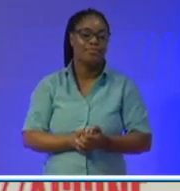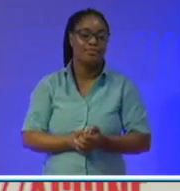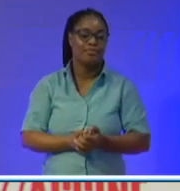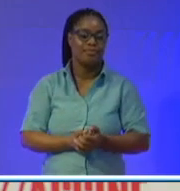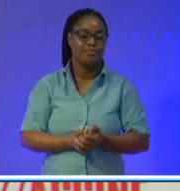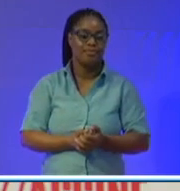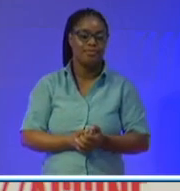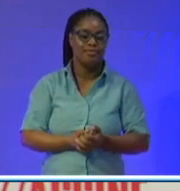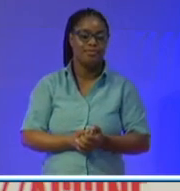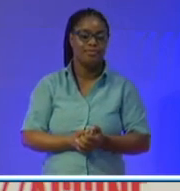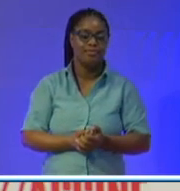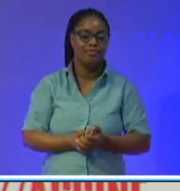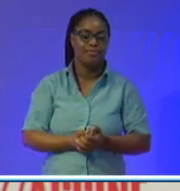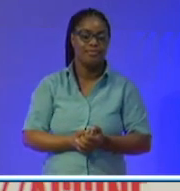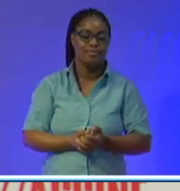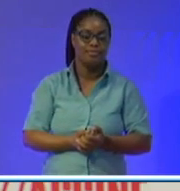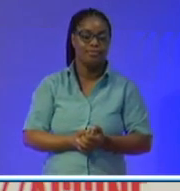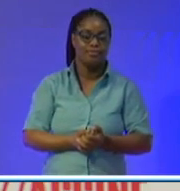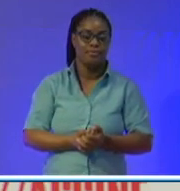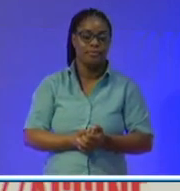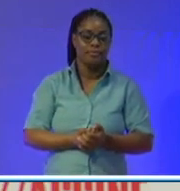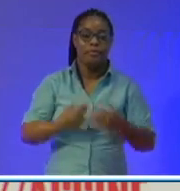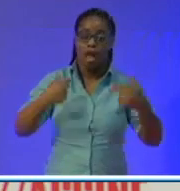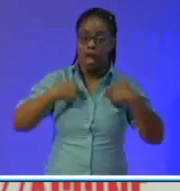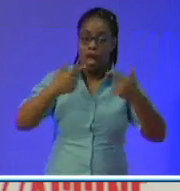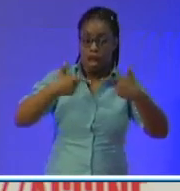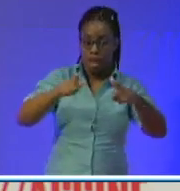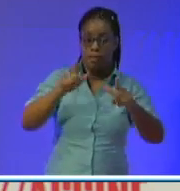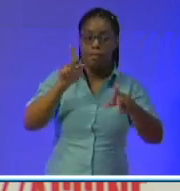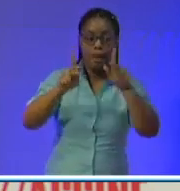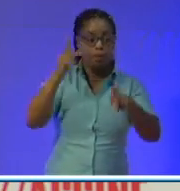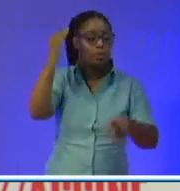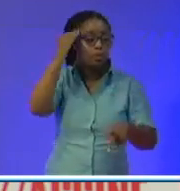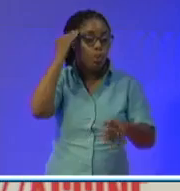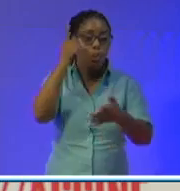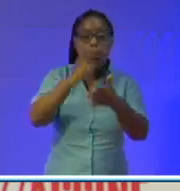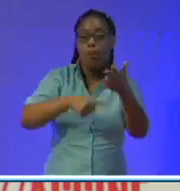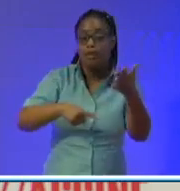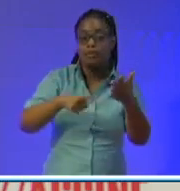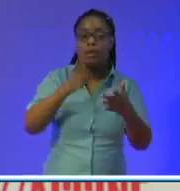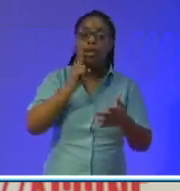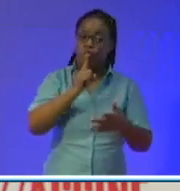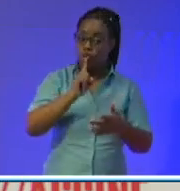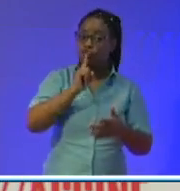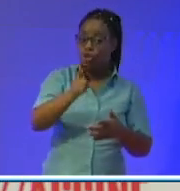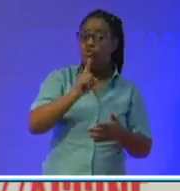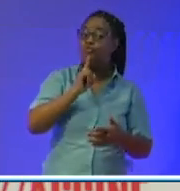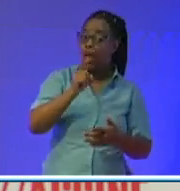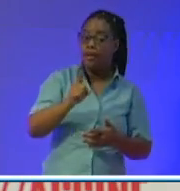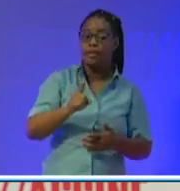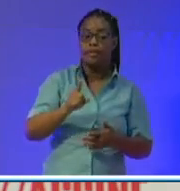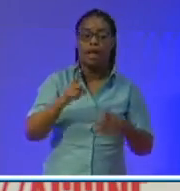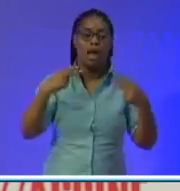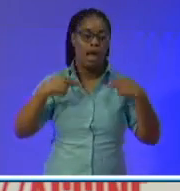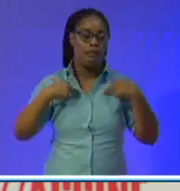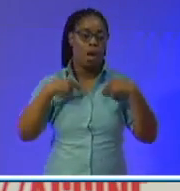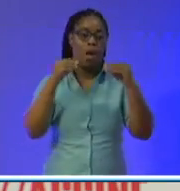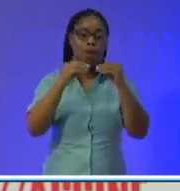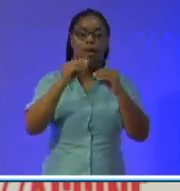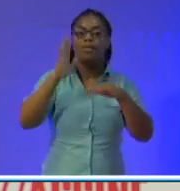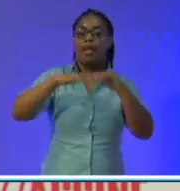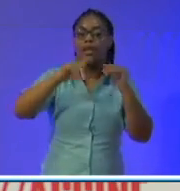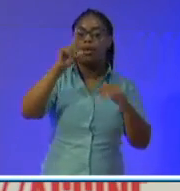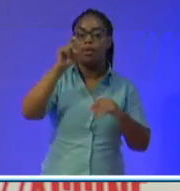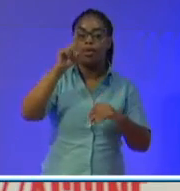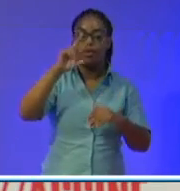what they are dealing with, and it's a good practice. We practice it, and as I said, we have done over 130,000